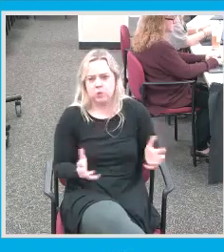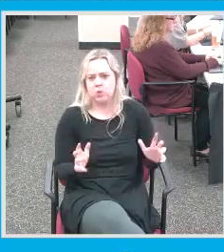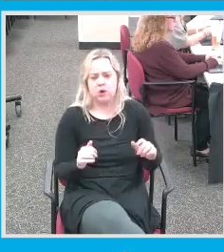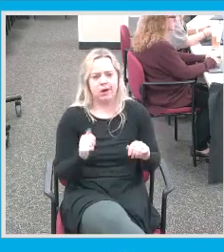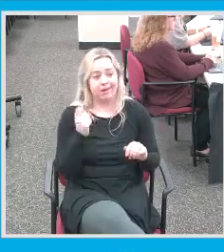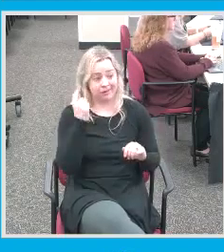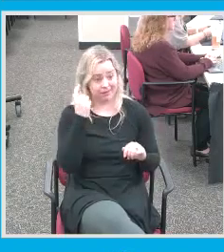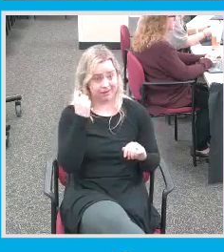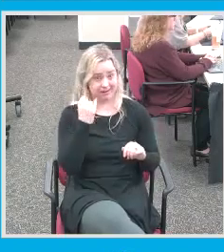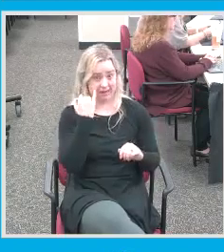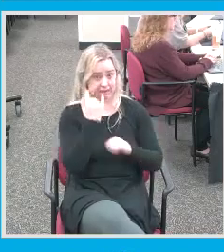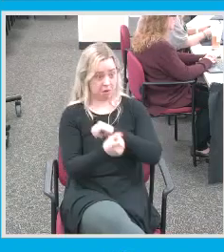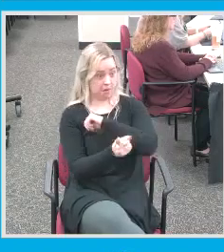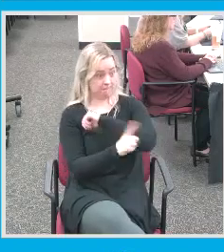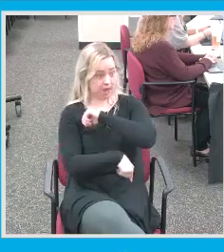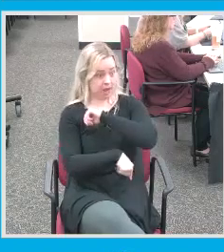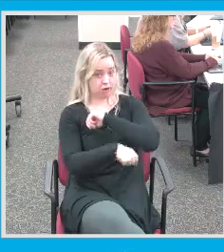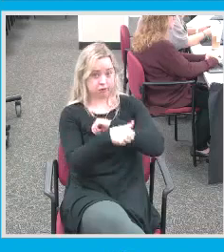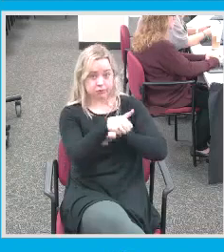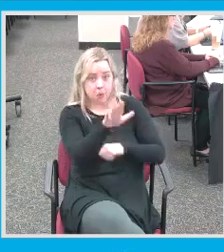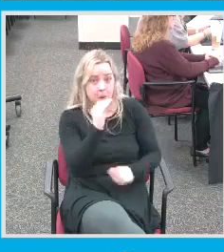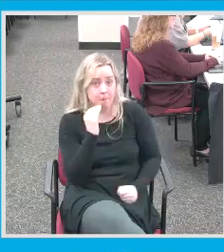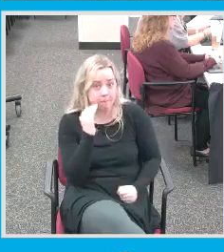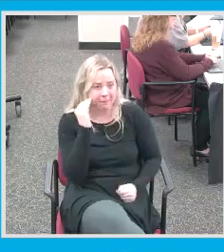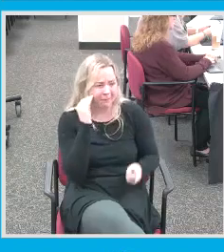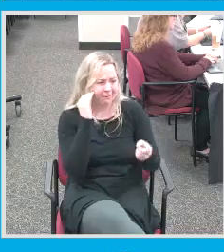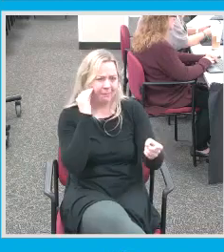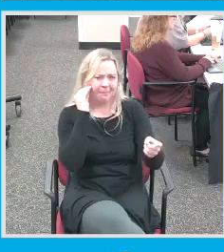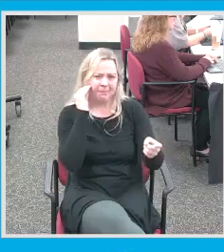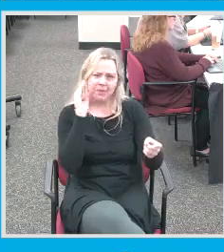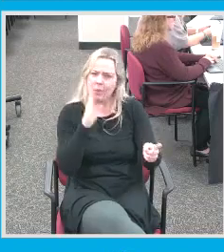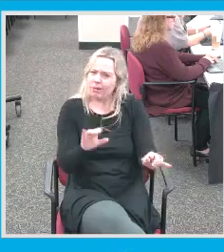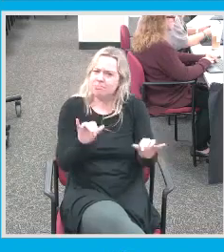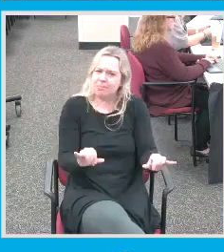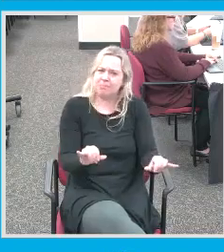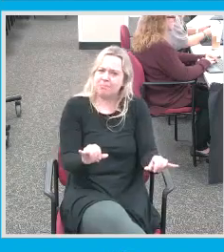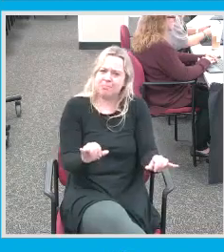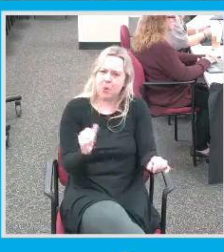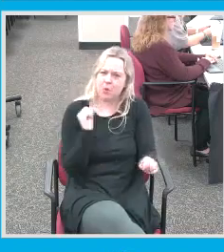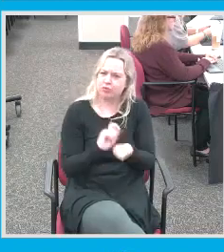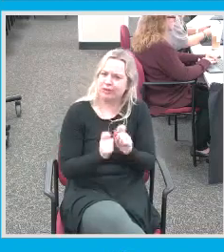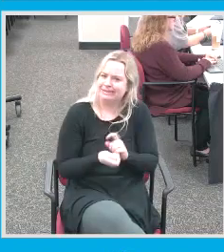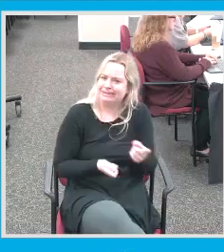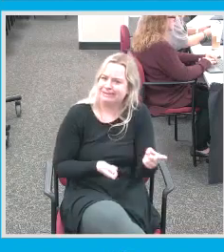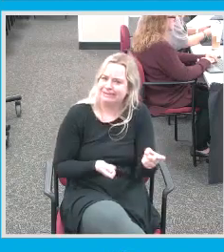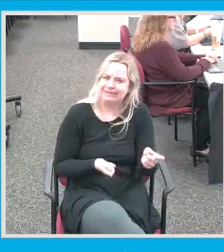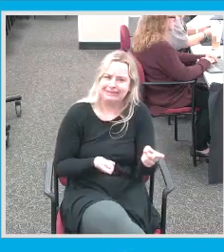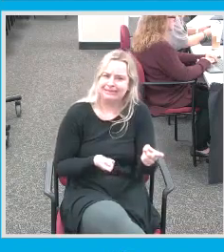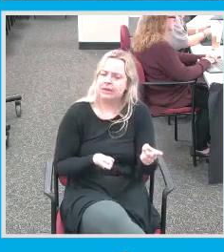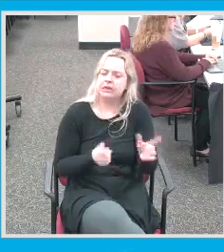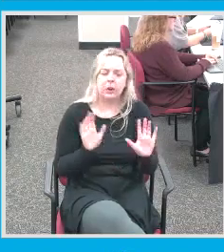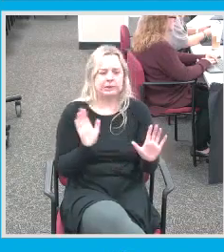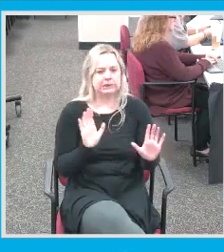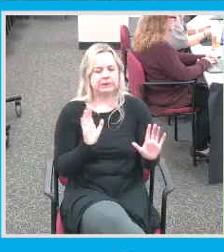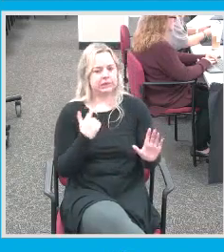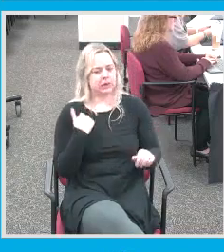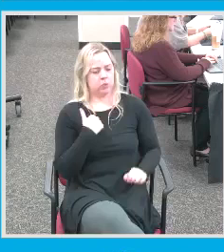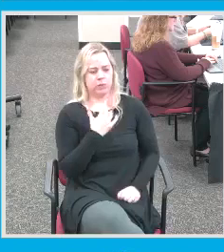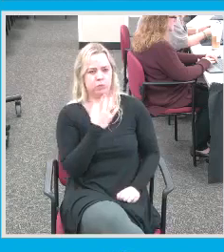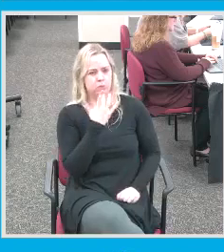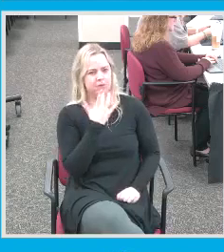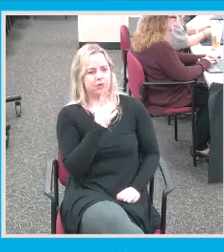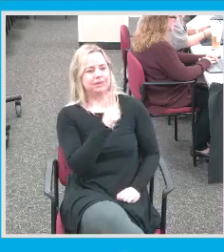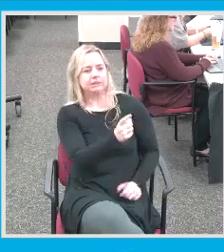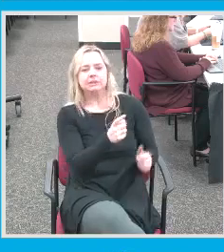their actions, and so they're not essentially getting anything out of it. So we advocate for Second Chance, which is a